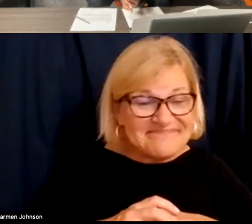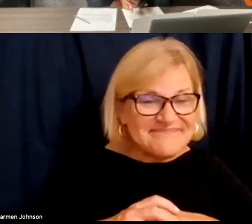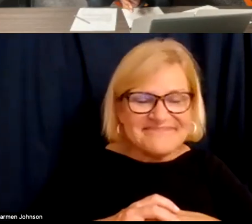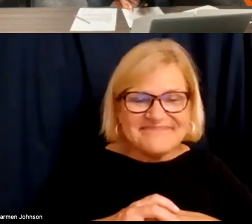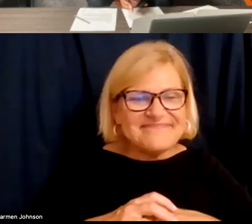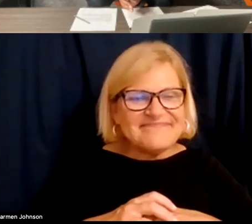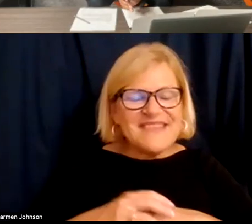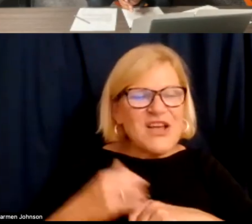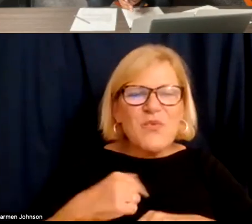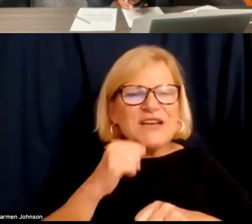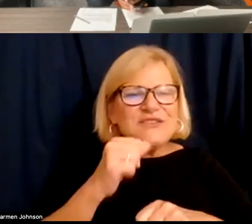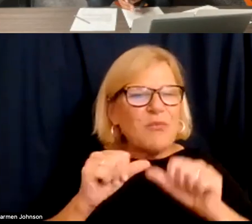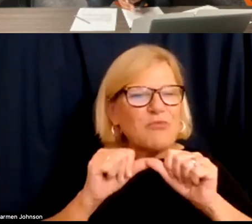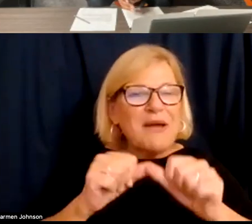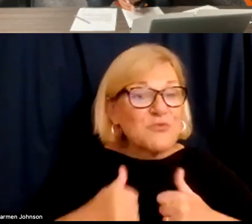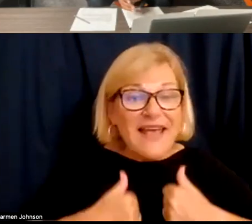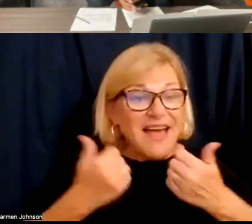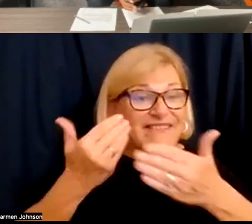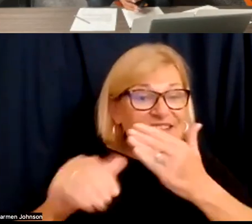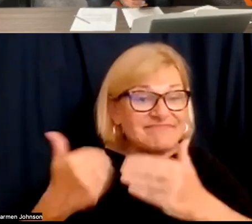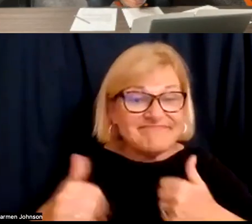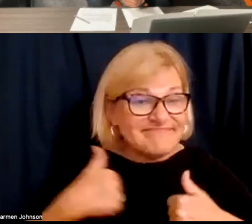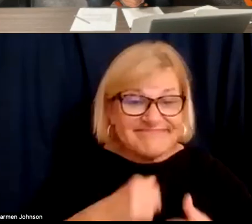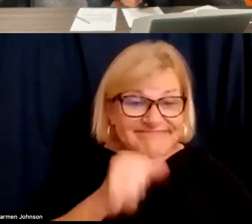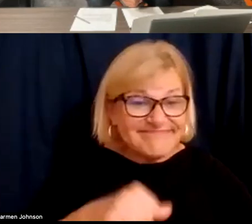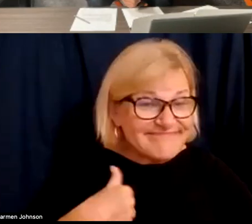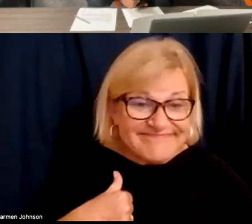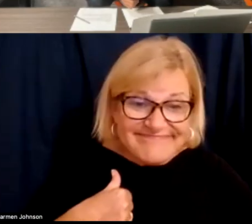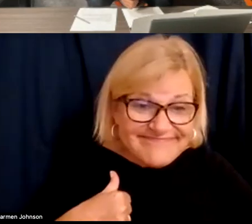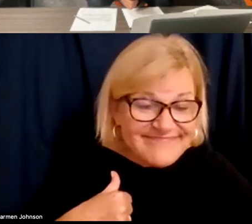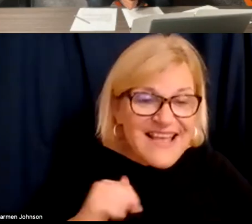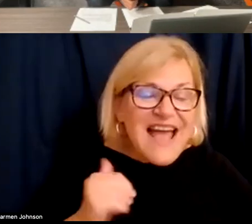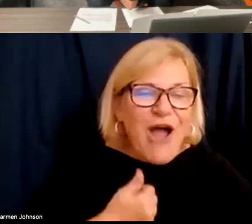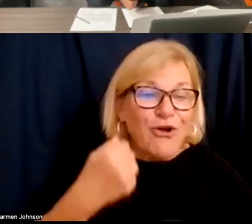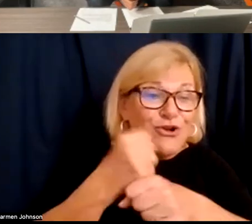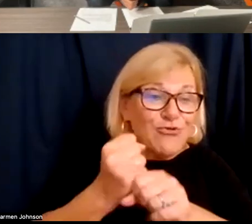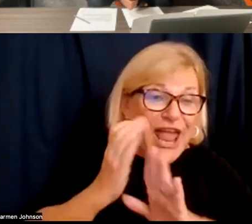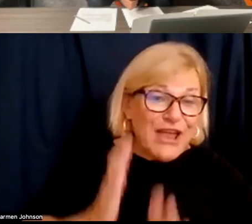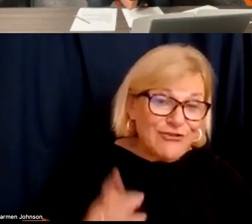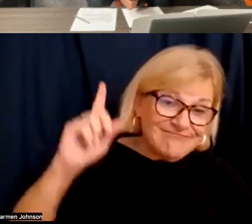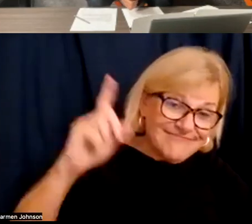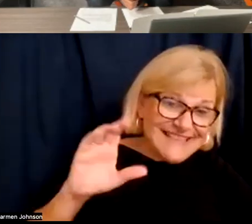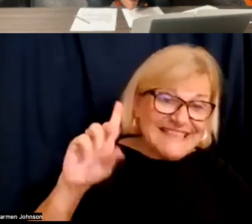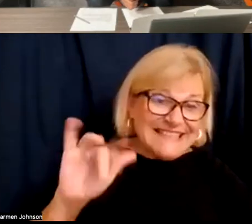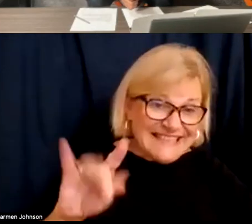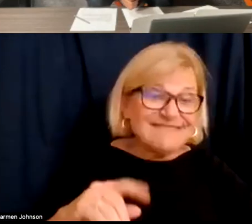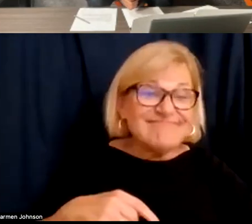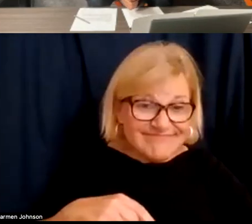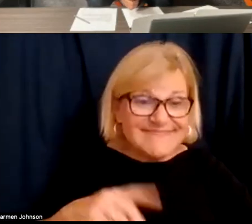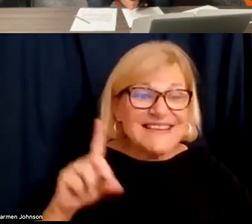And we don't perpetuate life. And our Mhm. Creator is the one that did and